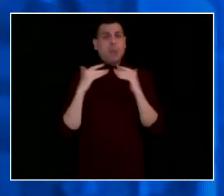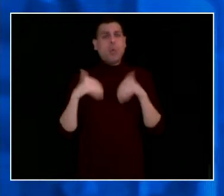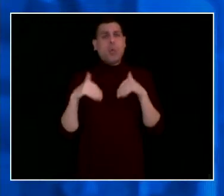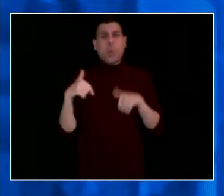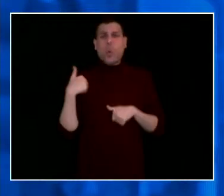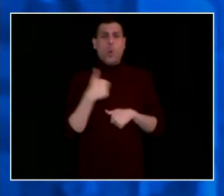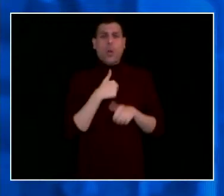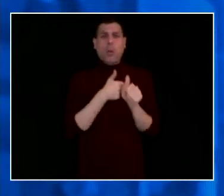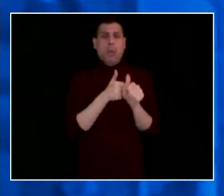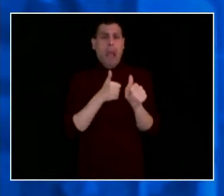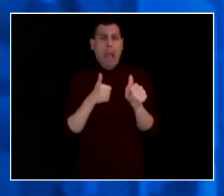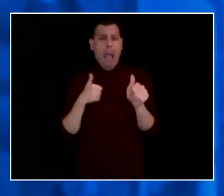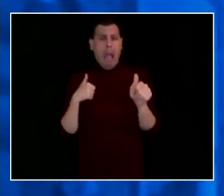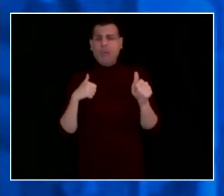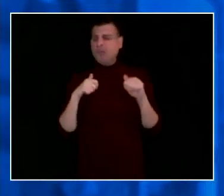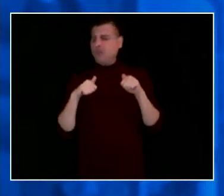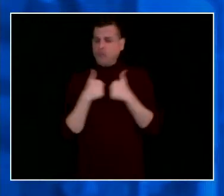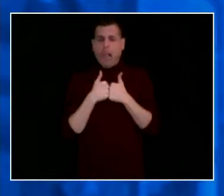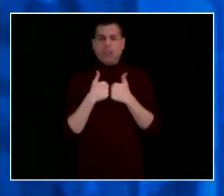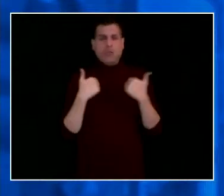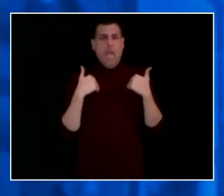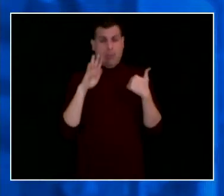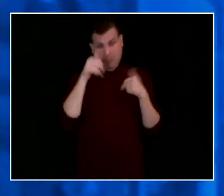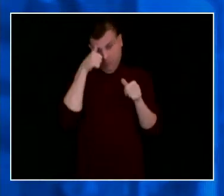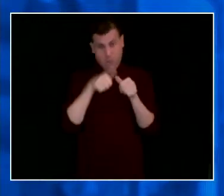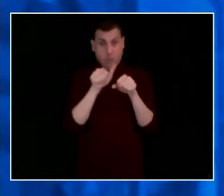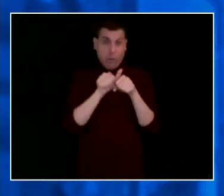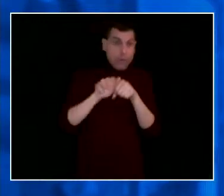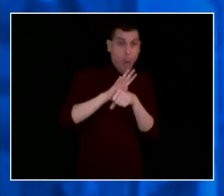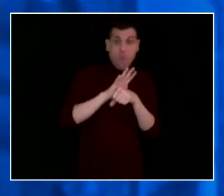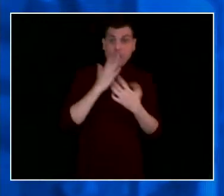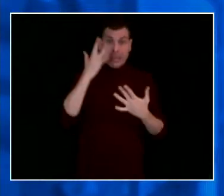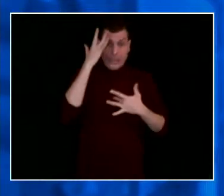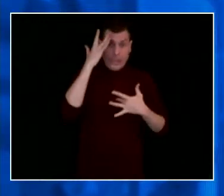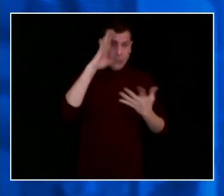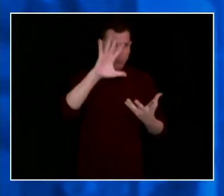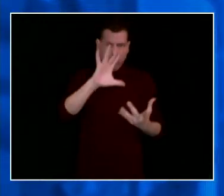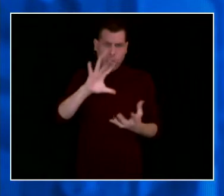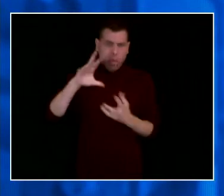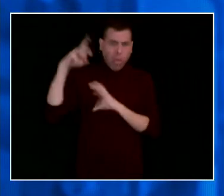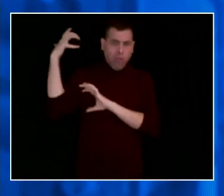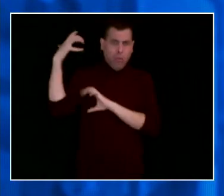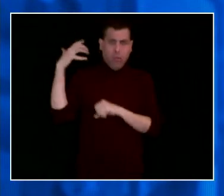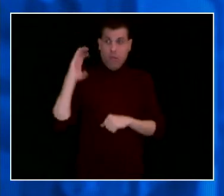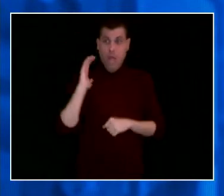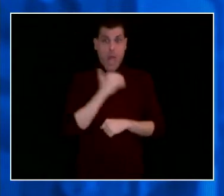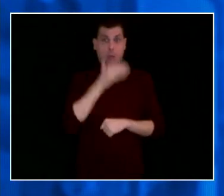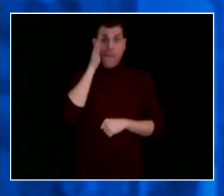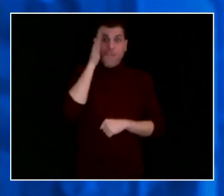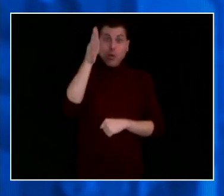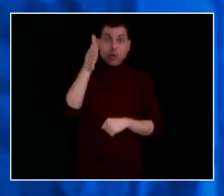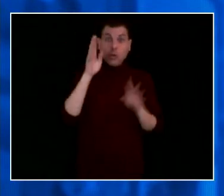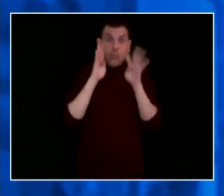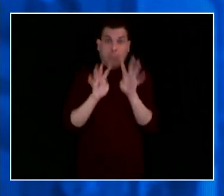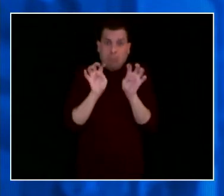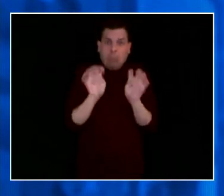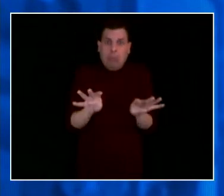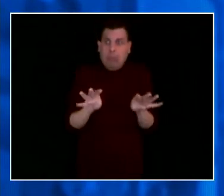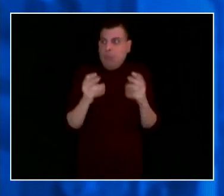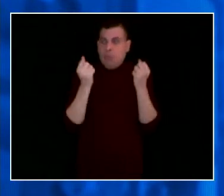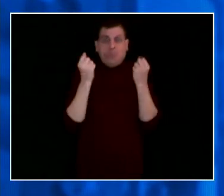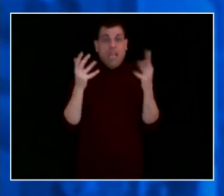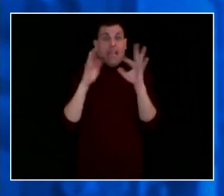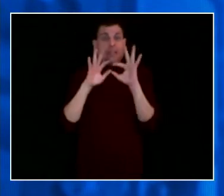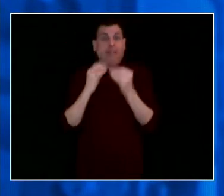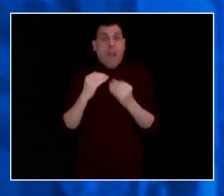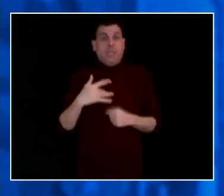tough challenges. COVID and chaos had thrown New York into uncertainty and pushed too many families away from this